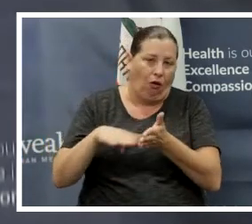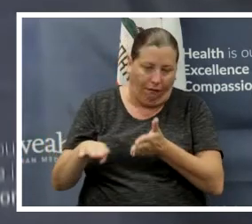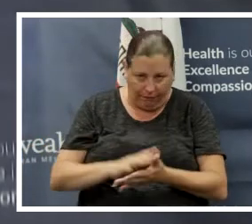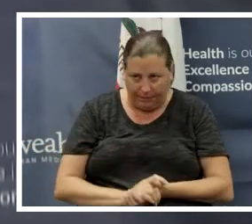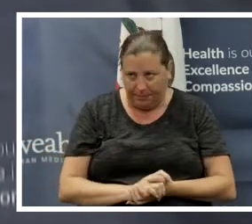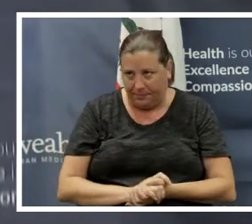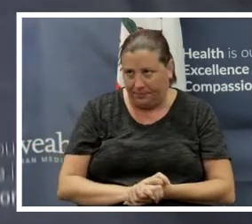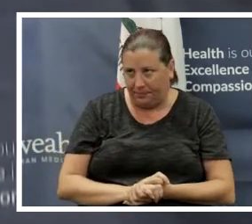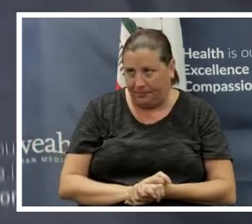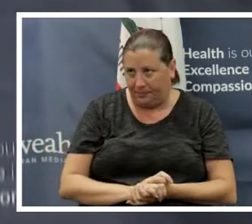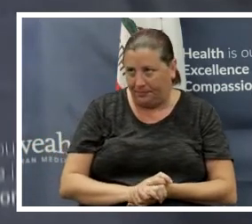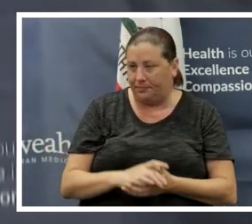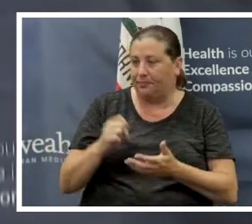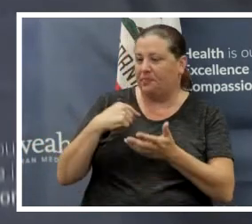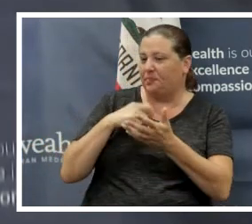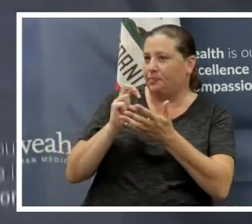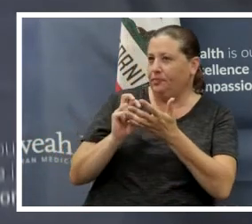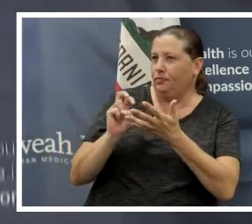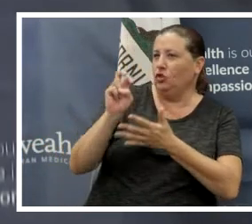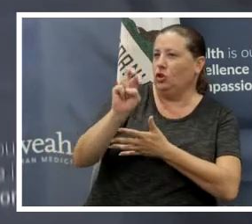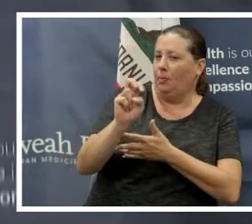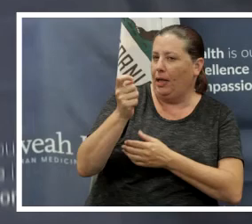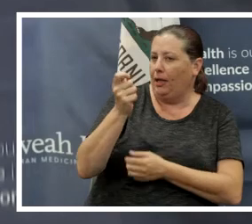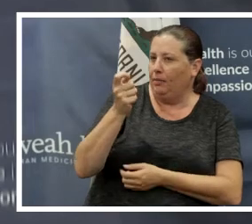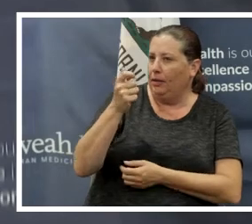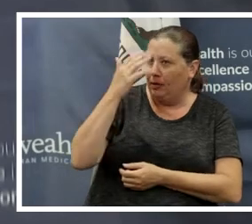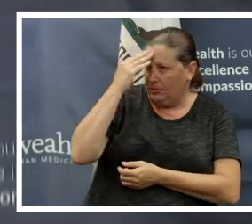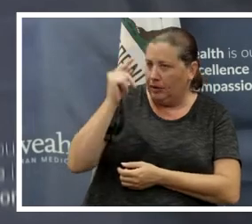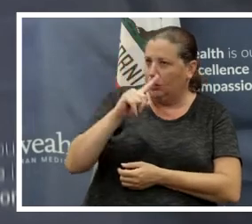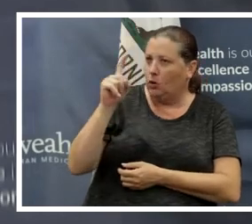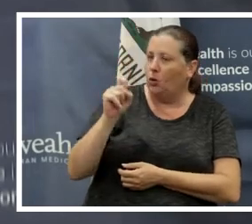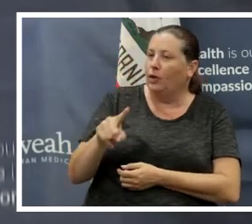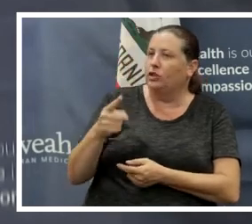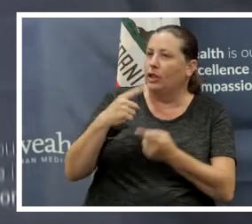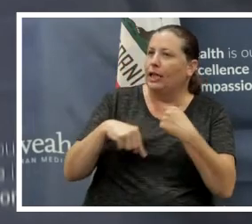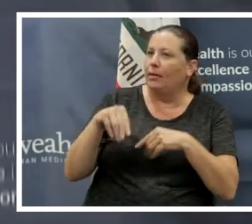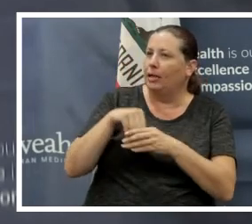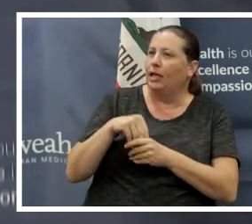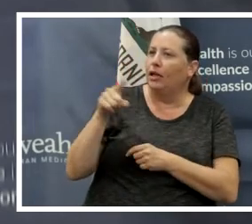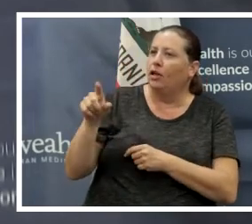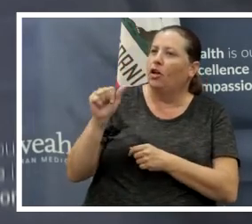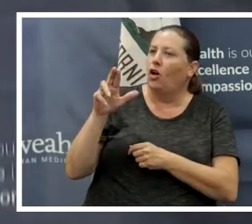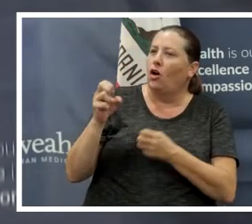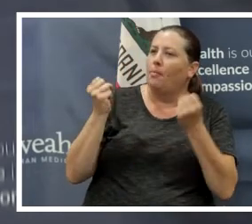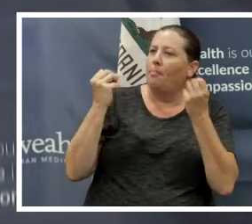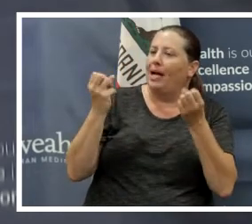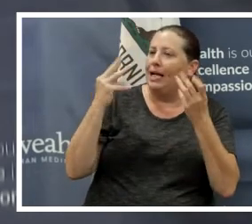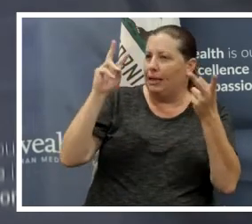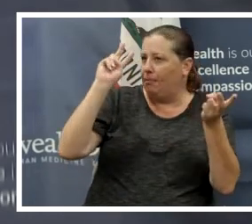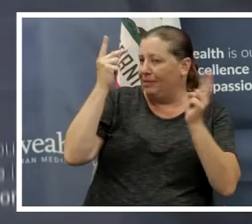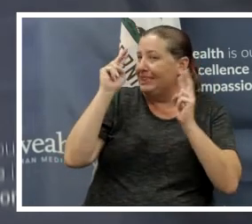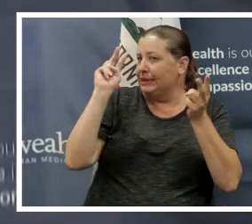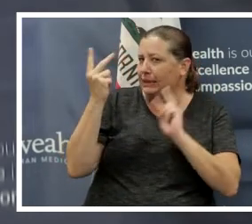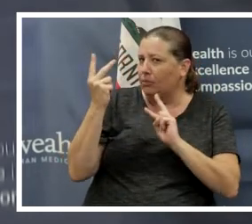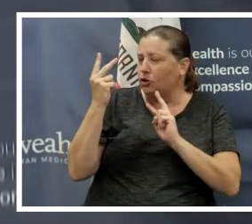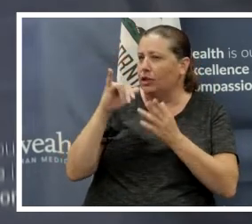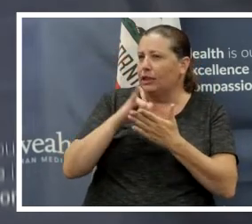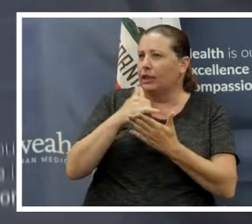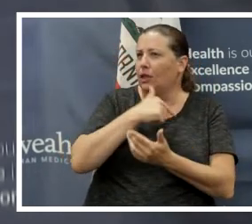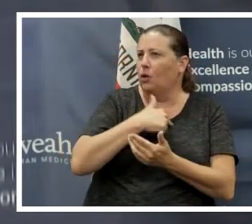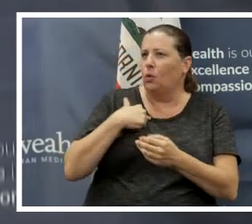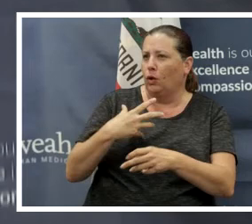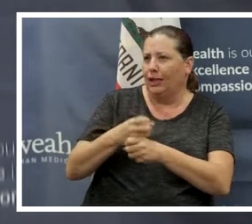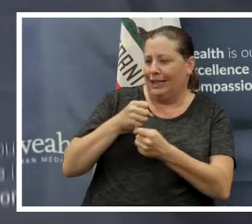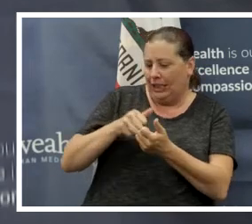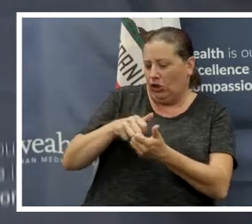Right. So I'm going to jump ahead a little bit because the question came in. There are many misconceptions that we're getting